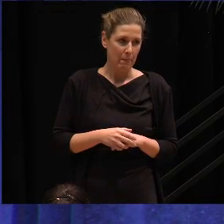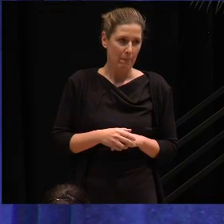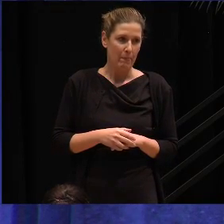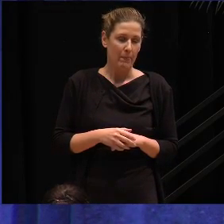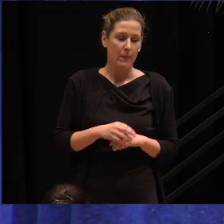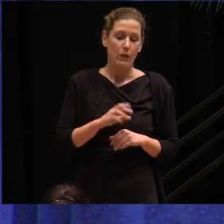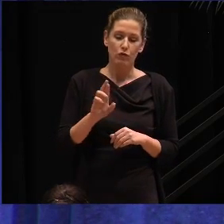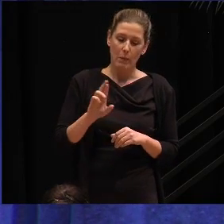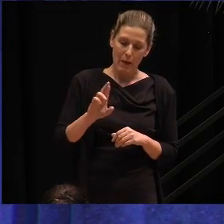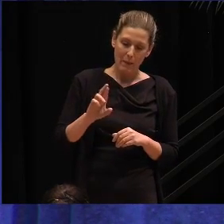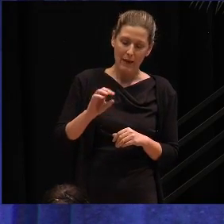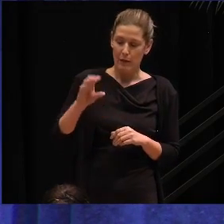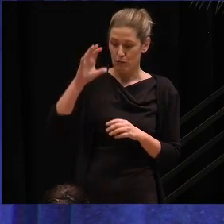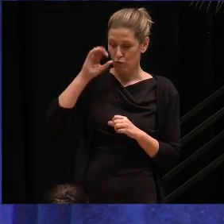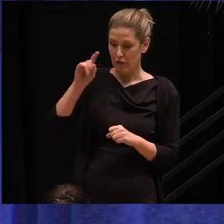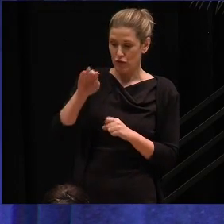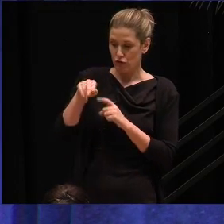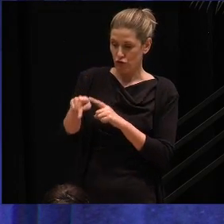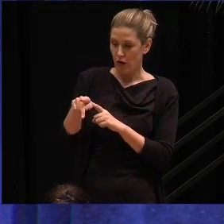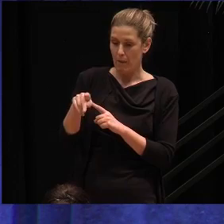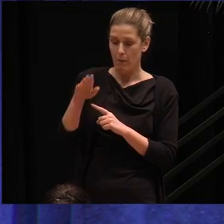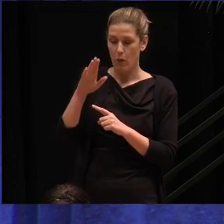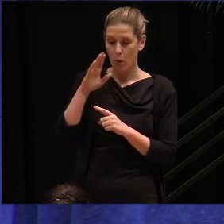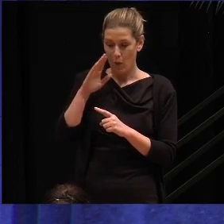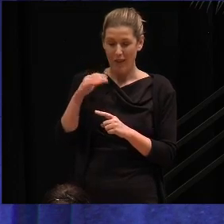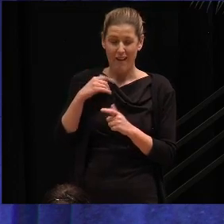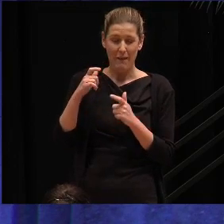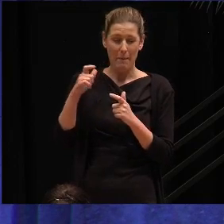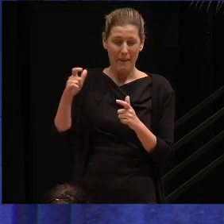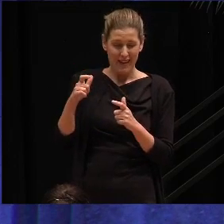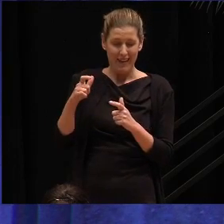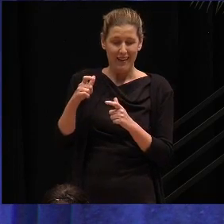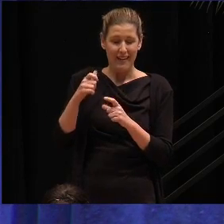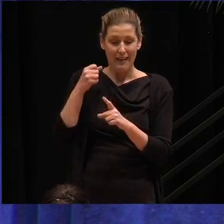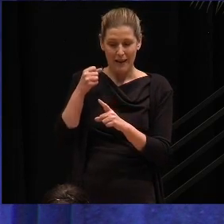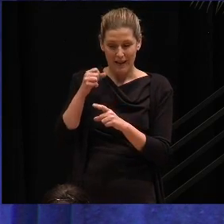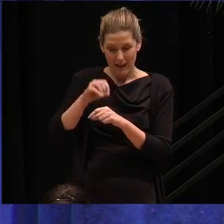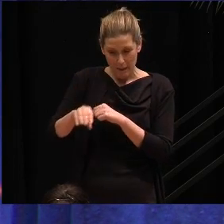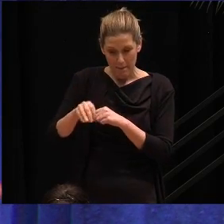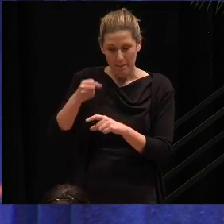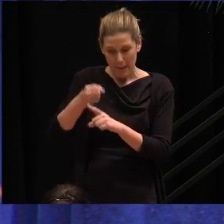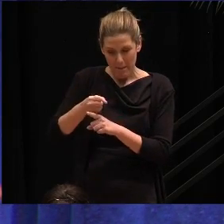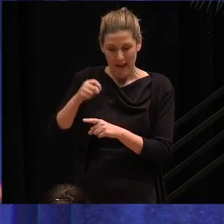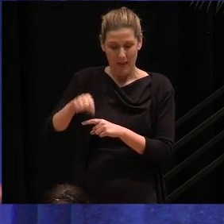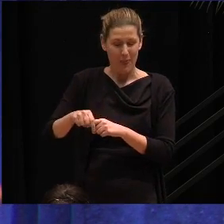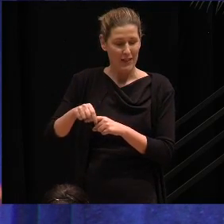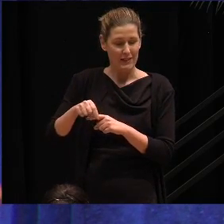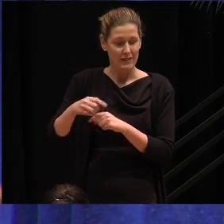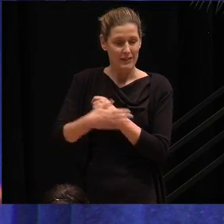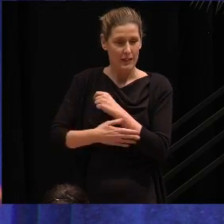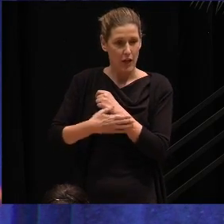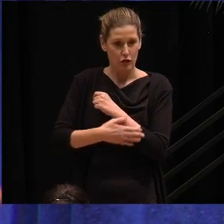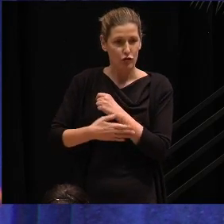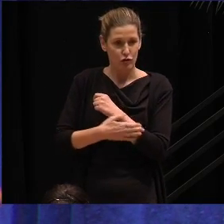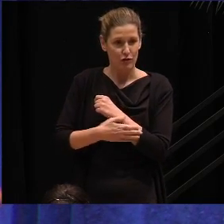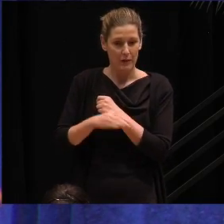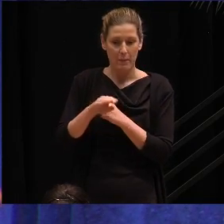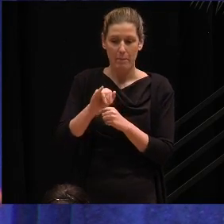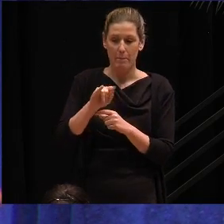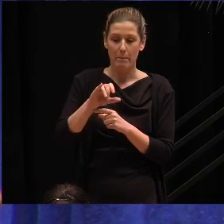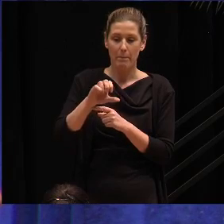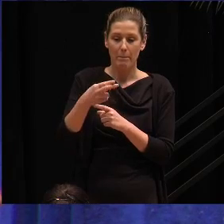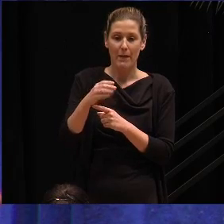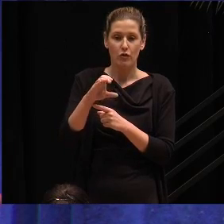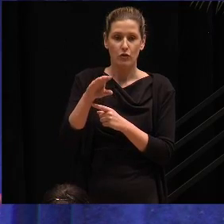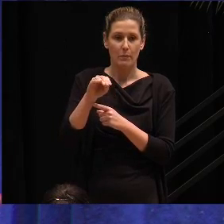Republicans and President Trump are going to have a lasting impact on this country. They're extremely extremely efficient. Obviously, Mitch McConnell